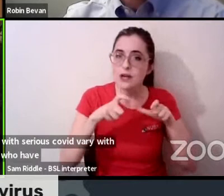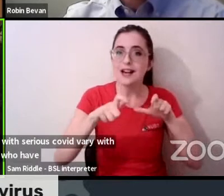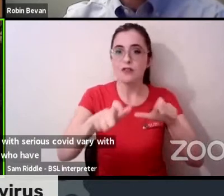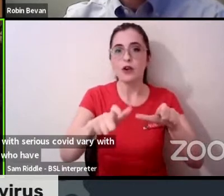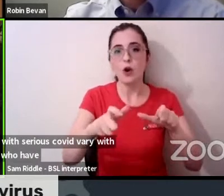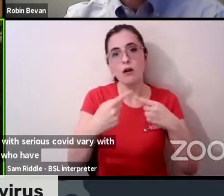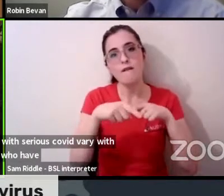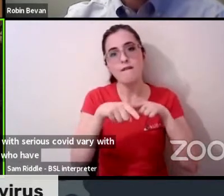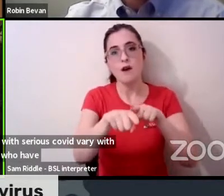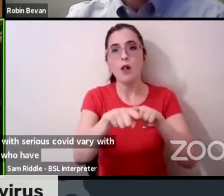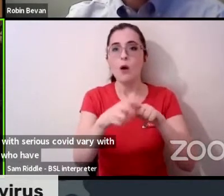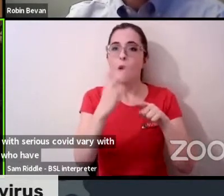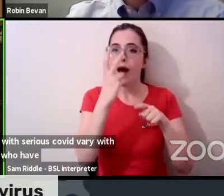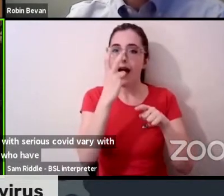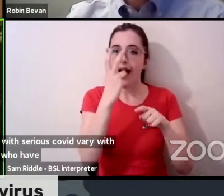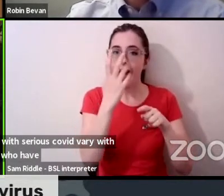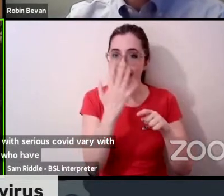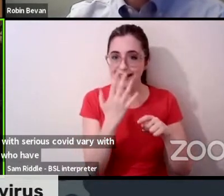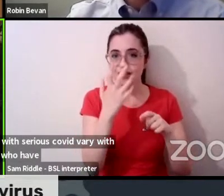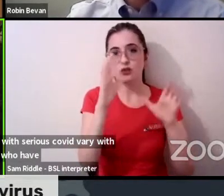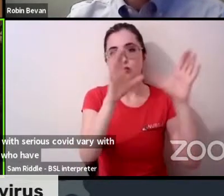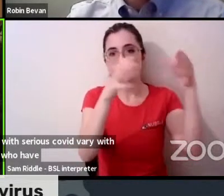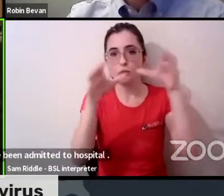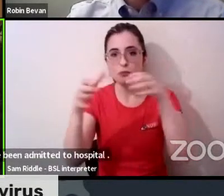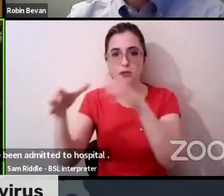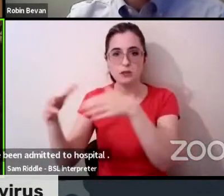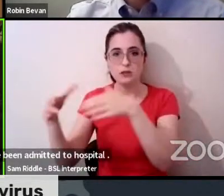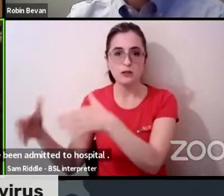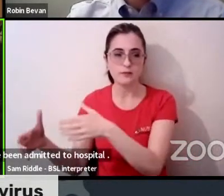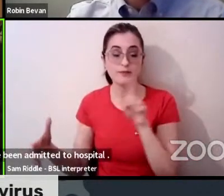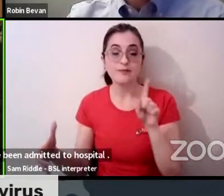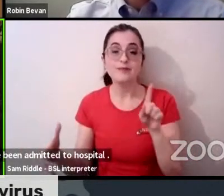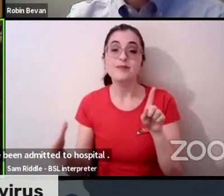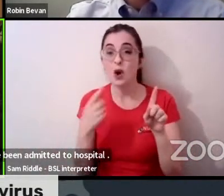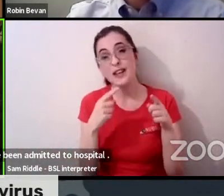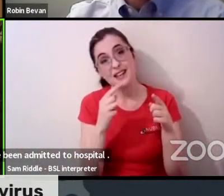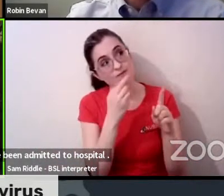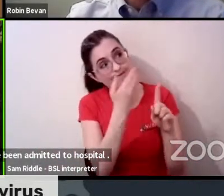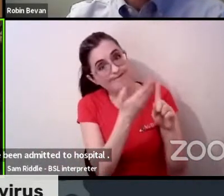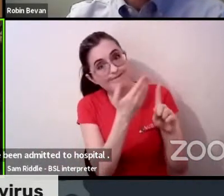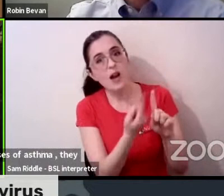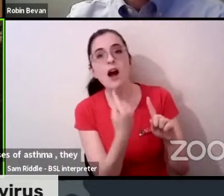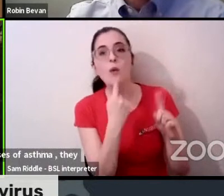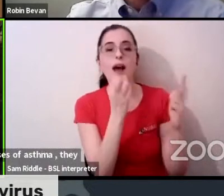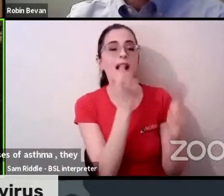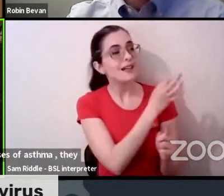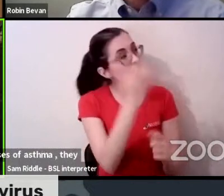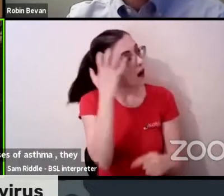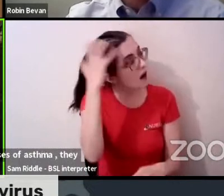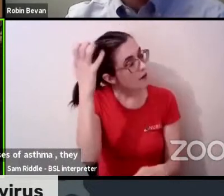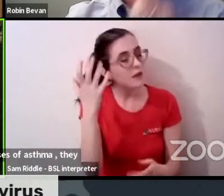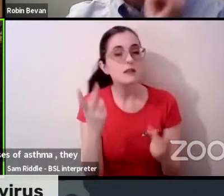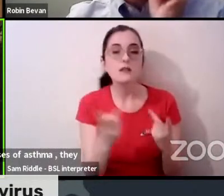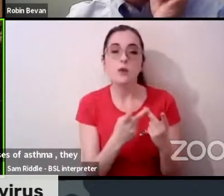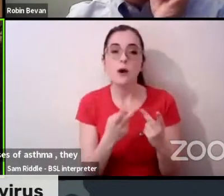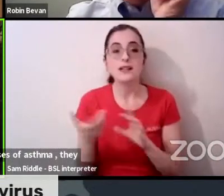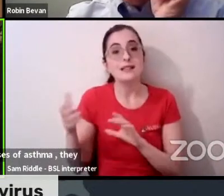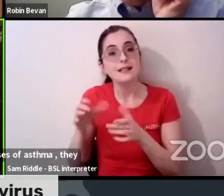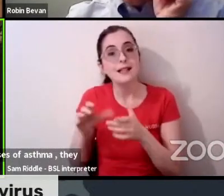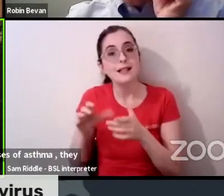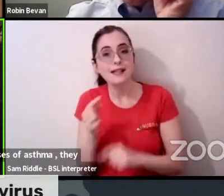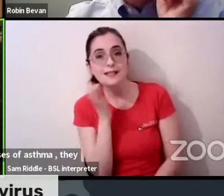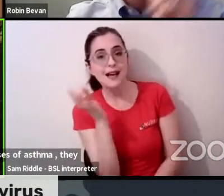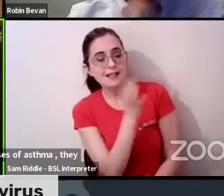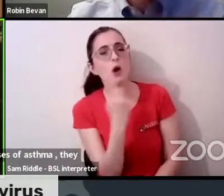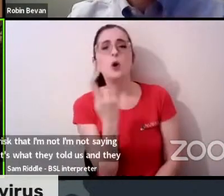those scientists, and we pressed the case with government that, as well as the scientists asking the question about who is most at